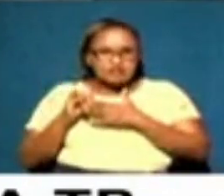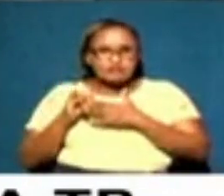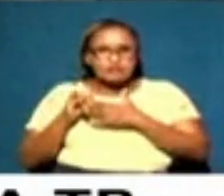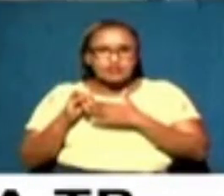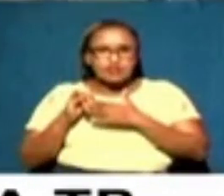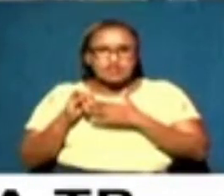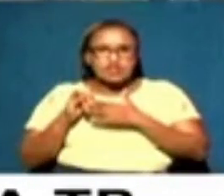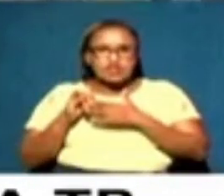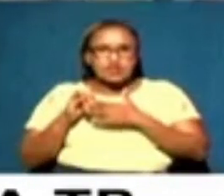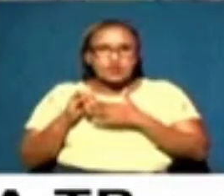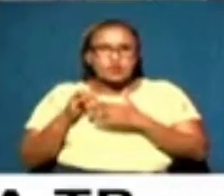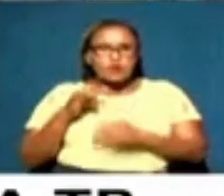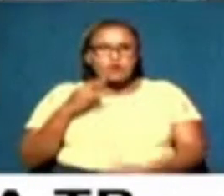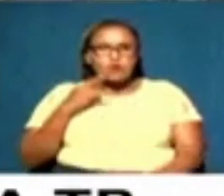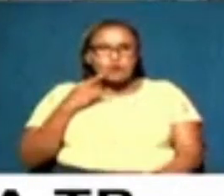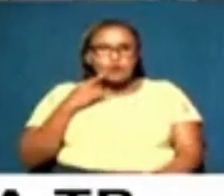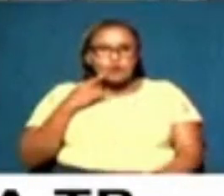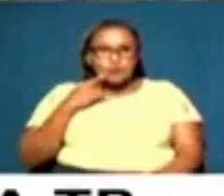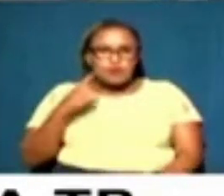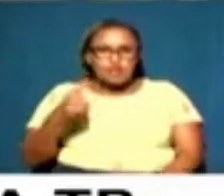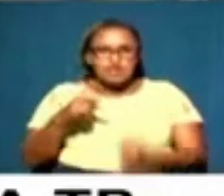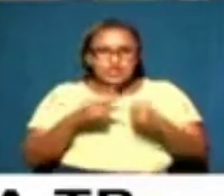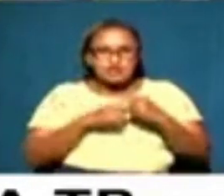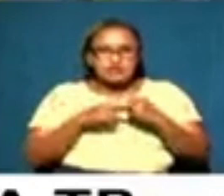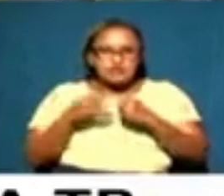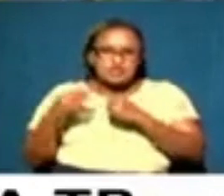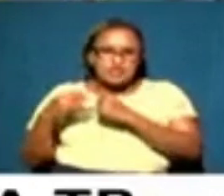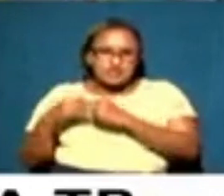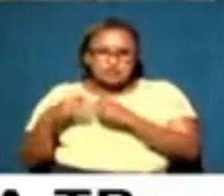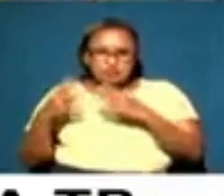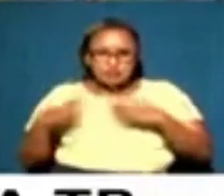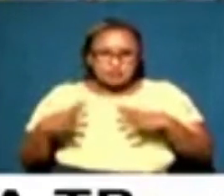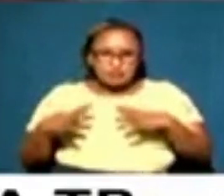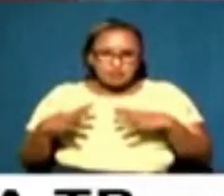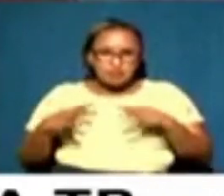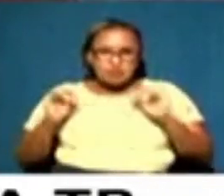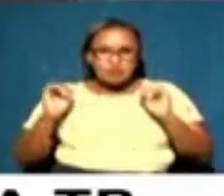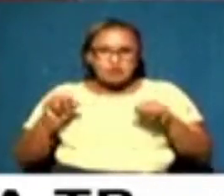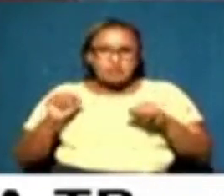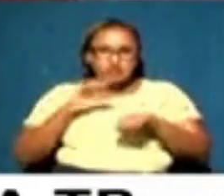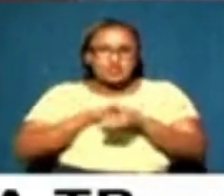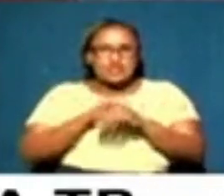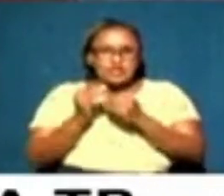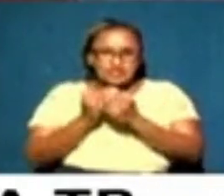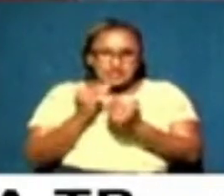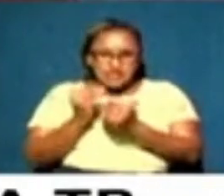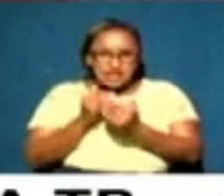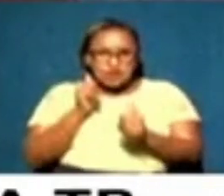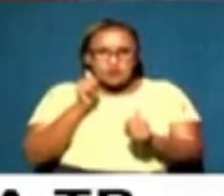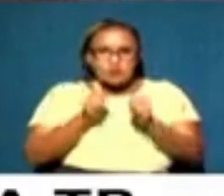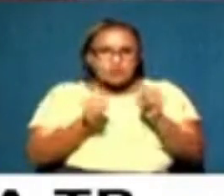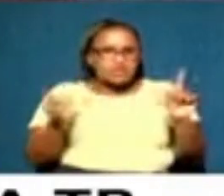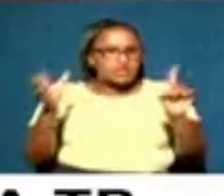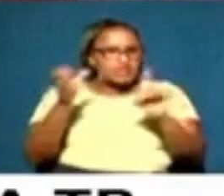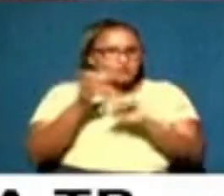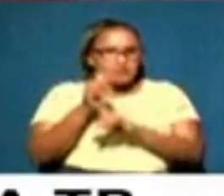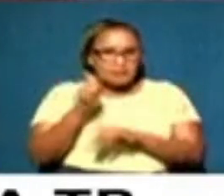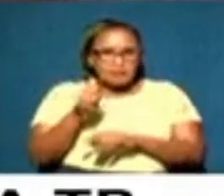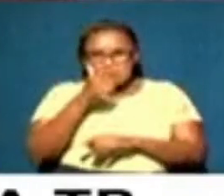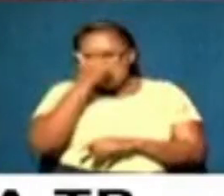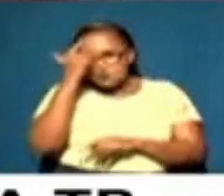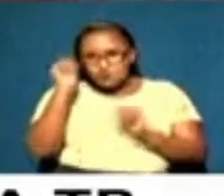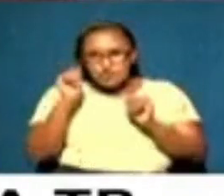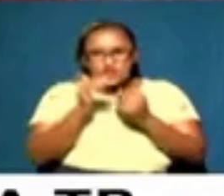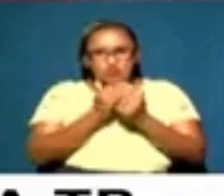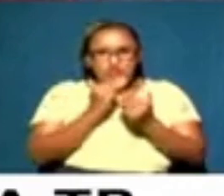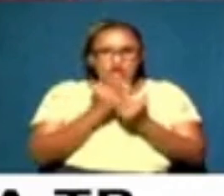arwaru girigana lia mirongo mugwanja na anana magana mere ma ikumi makorwo makirigitwo udulio takinyaneire kuona mahotirio